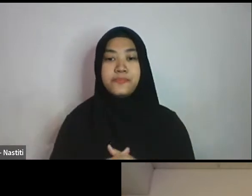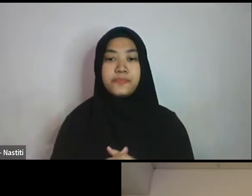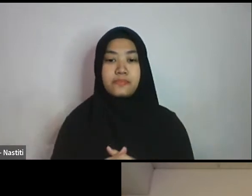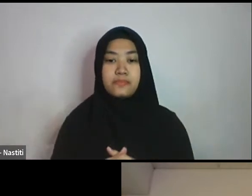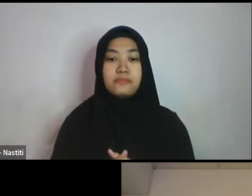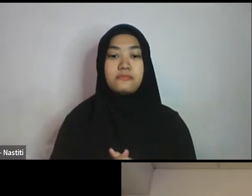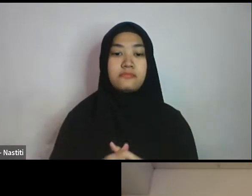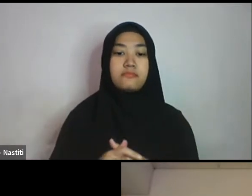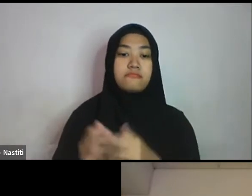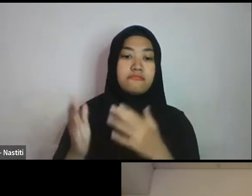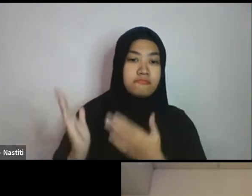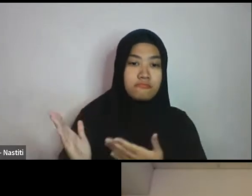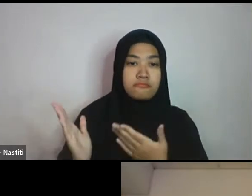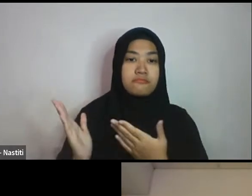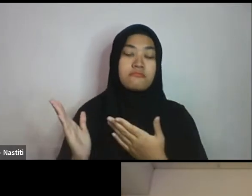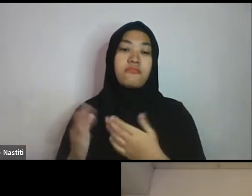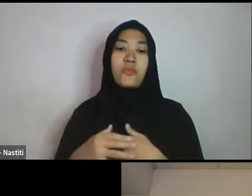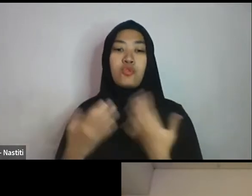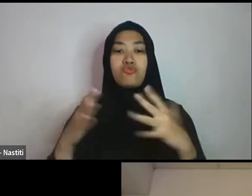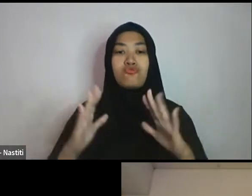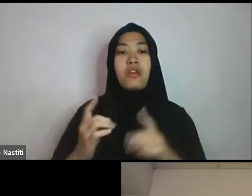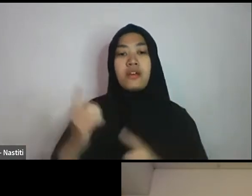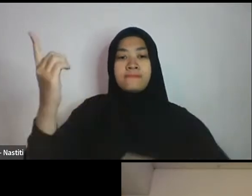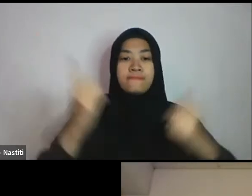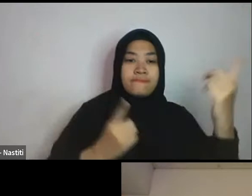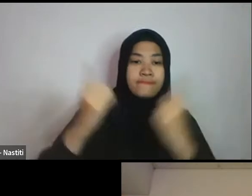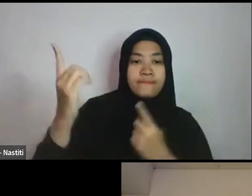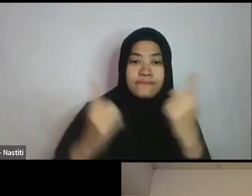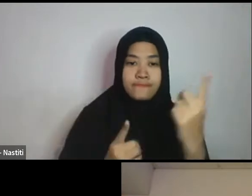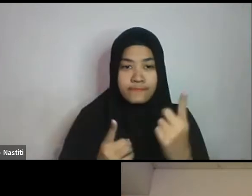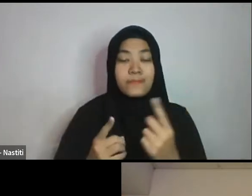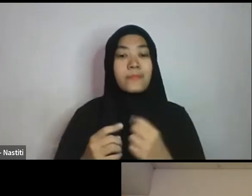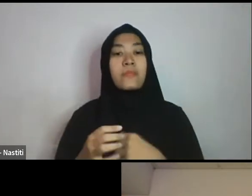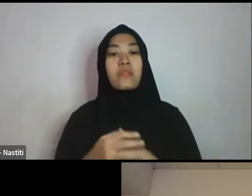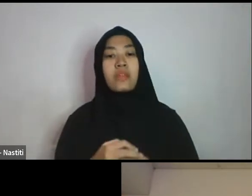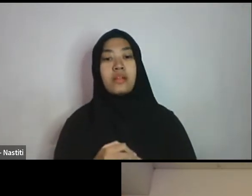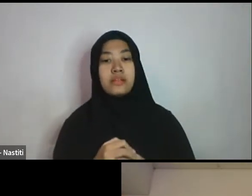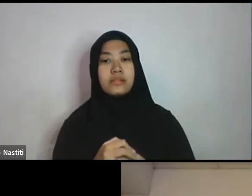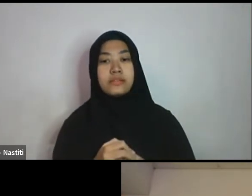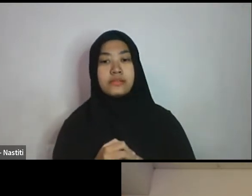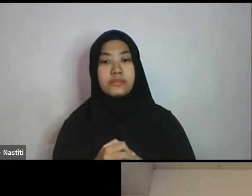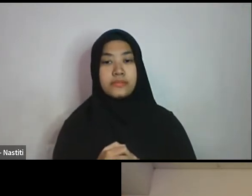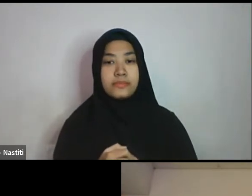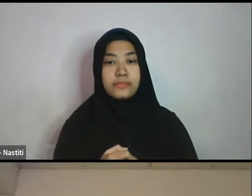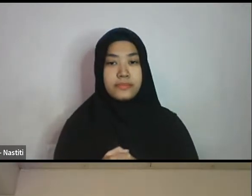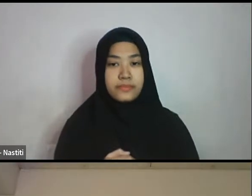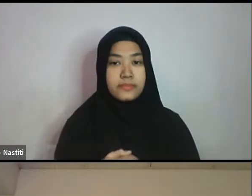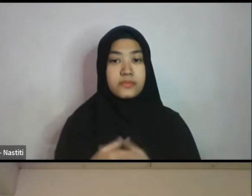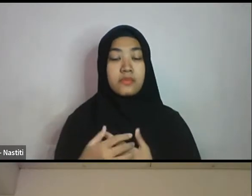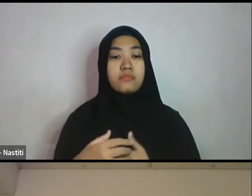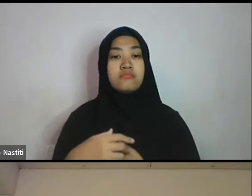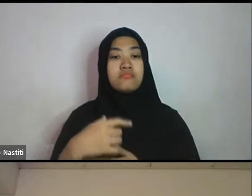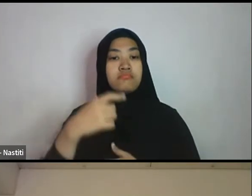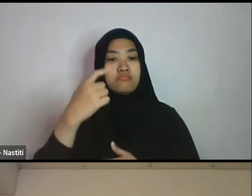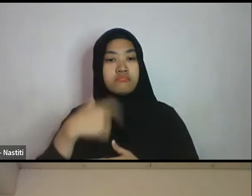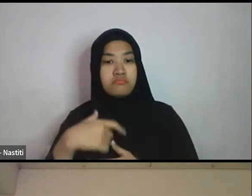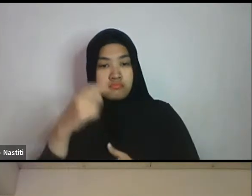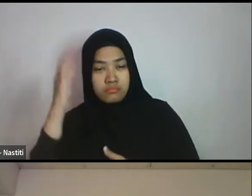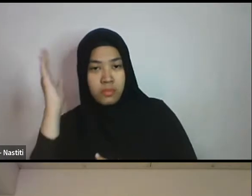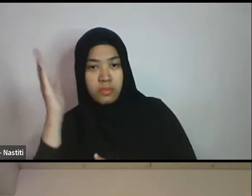here also Ibu Mamnuah, Dr. Mamnuah from Aisyiyah University, and also